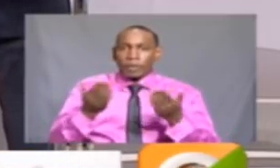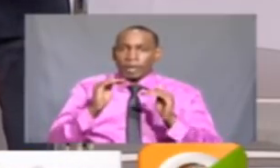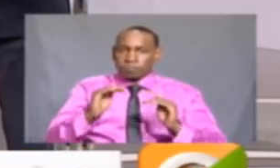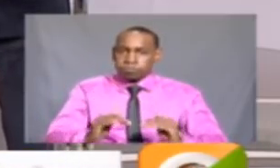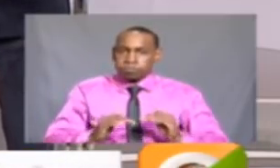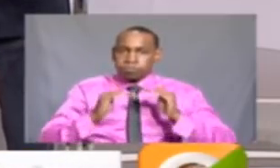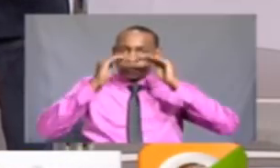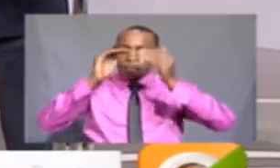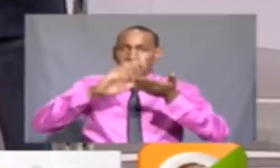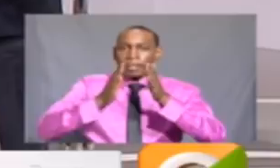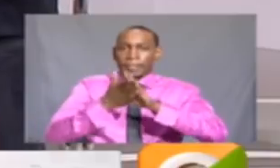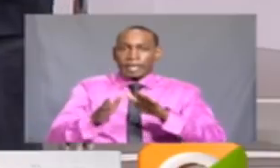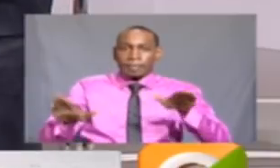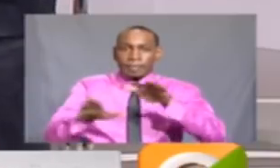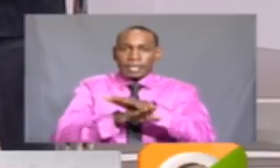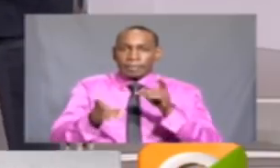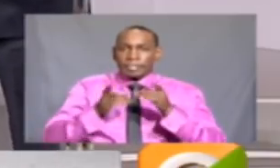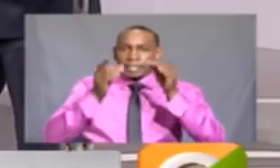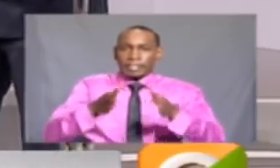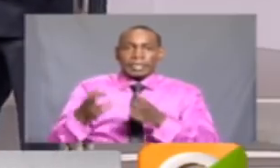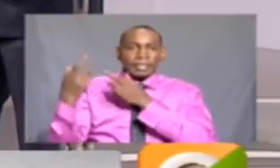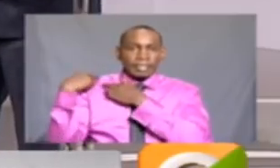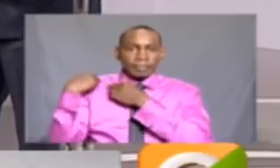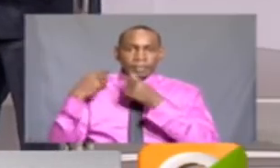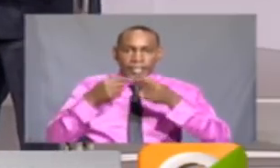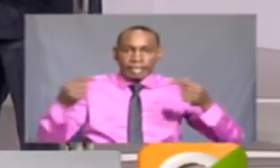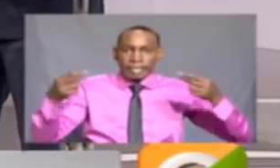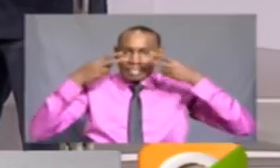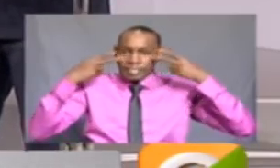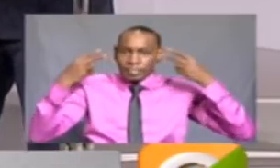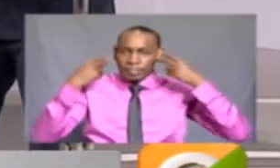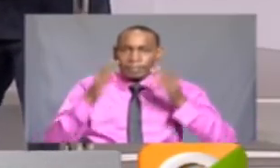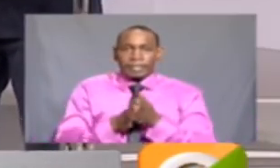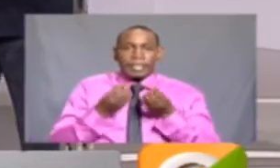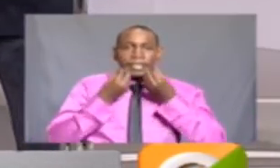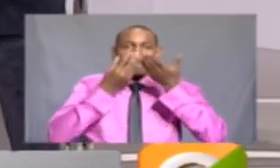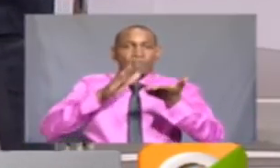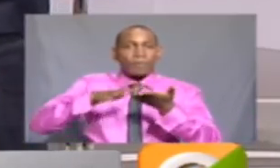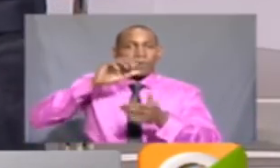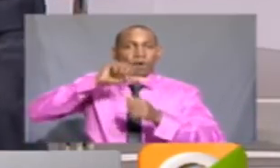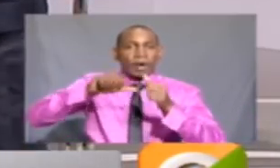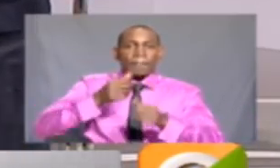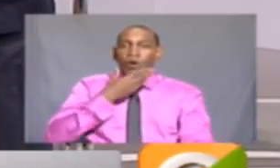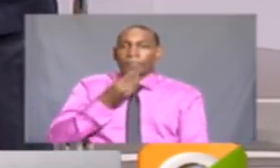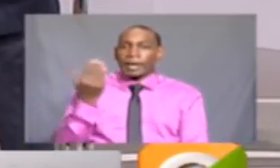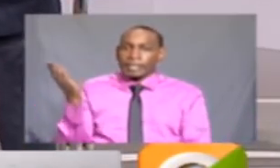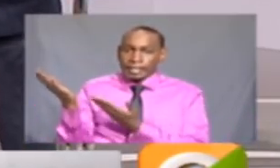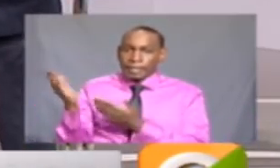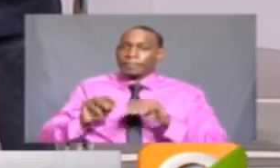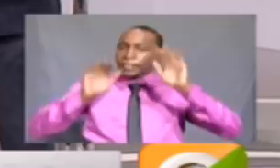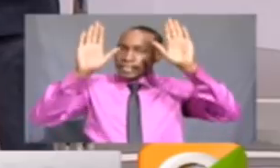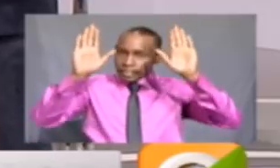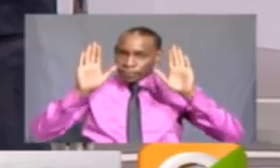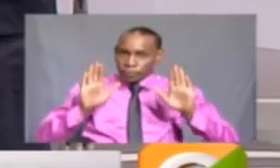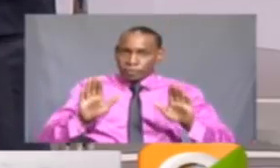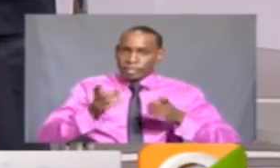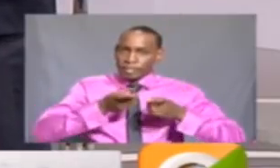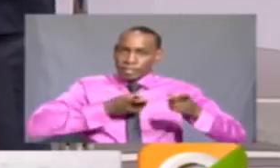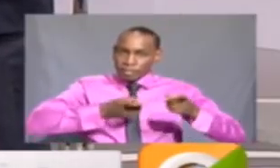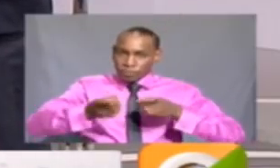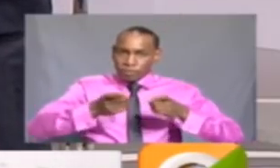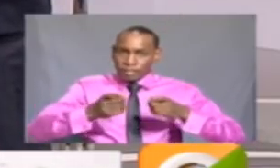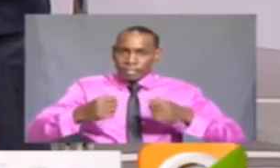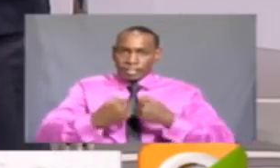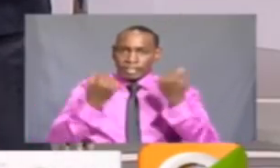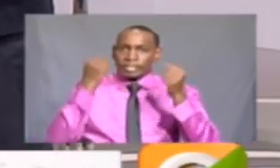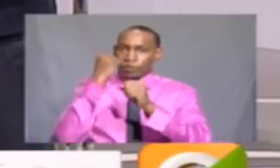to become the deputy director in charge of counterterrorism. Let's tell you a little bit more about him. Now, he was instrumental in coordinating rescue